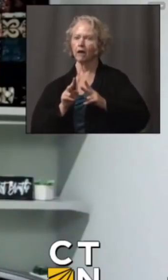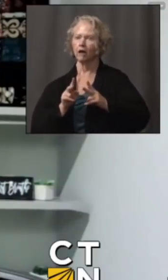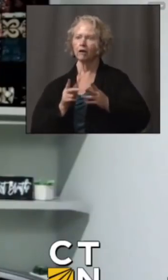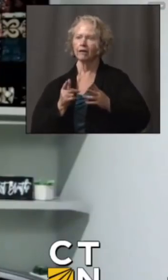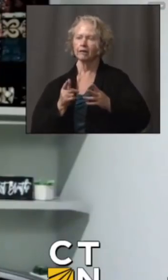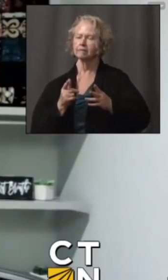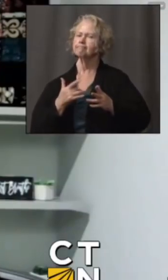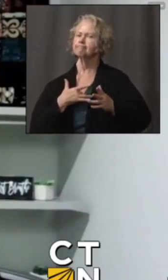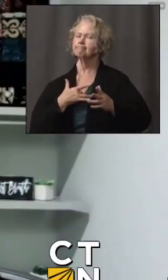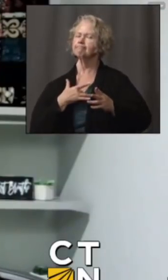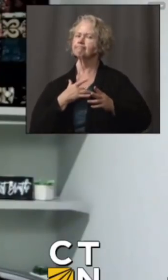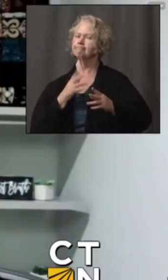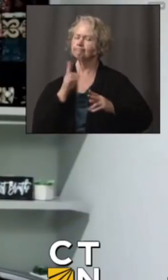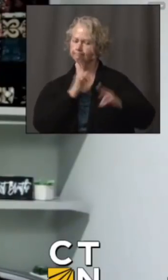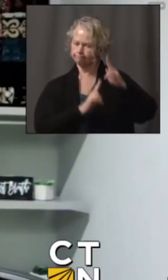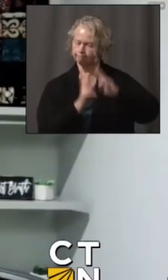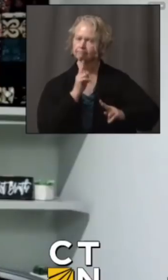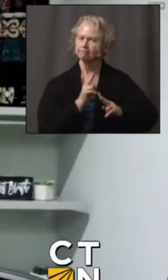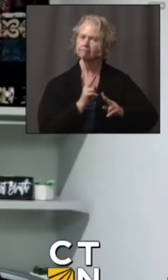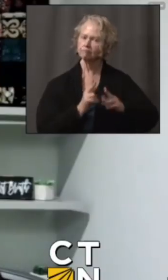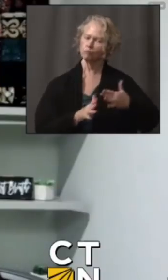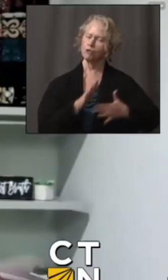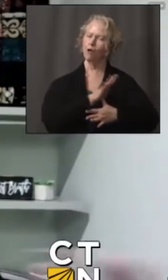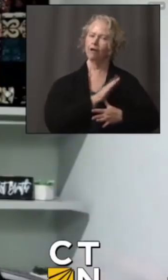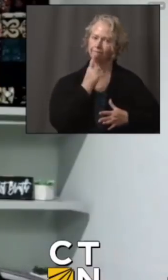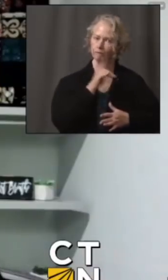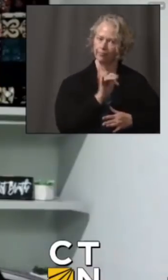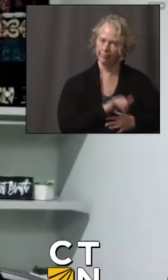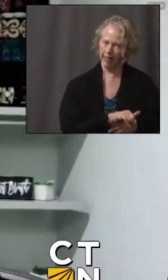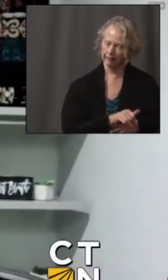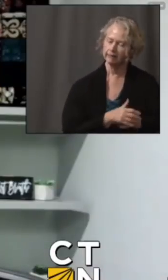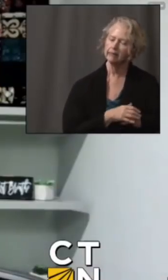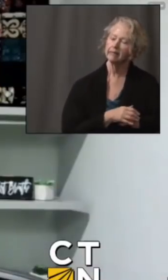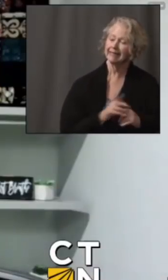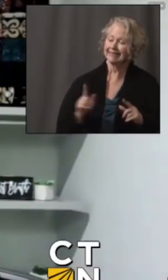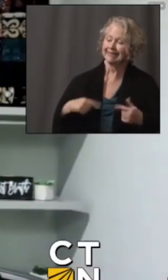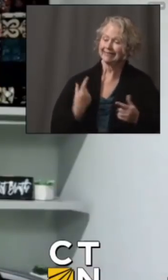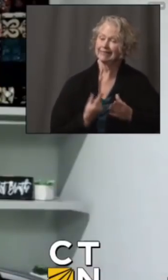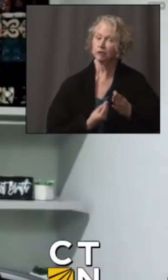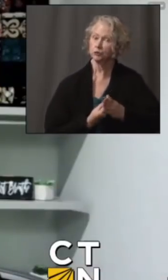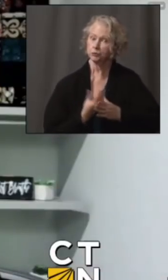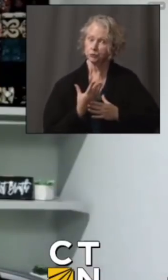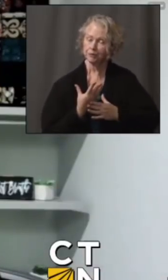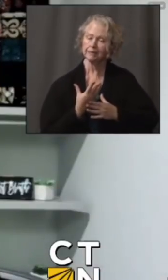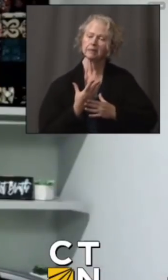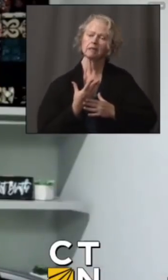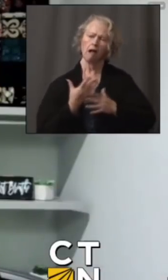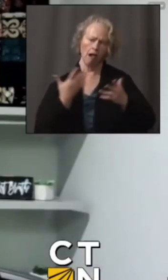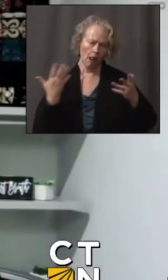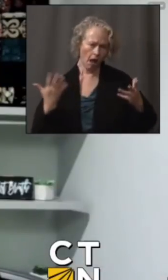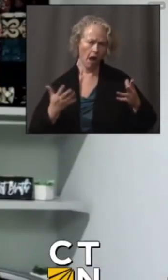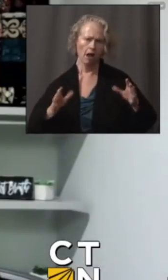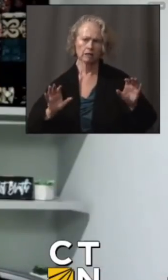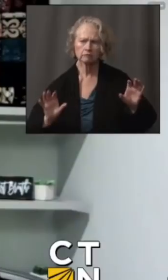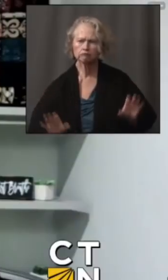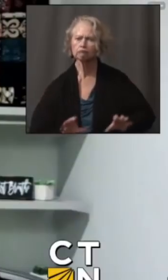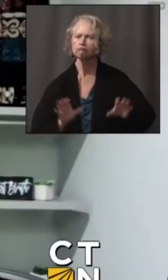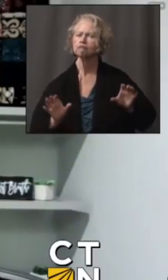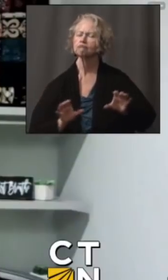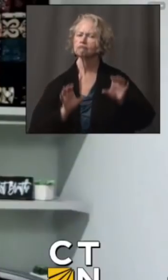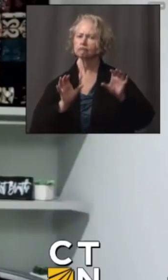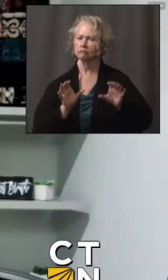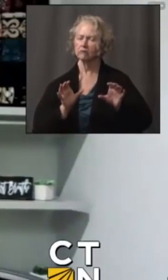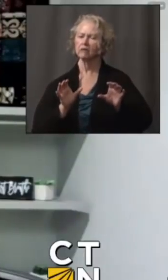other issues. And I know that there have been, since the spring, a lot that's been done and a lot that's in